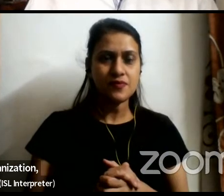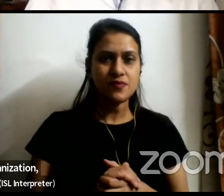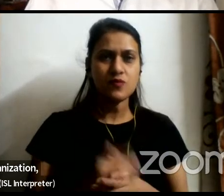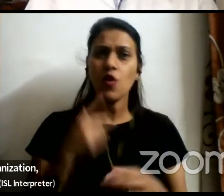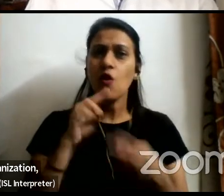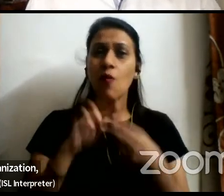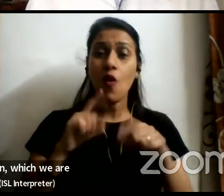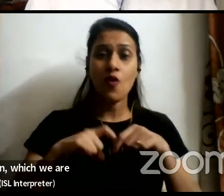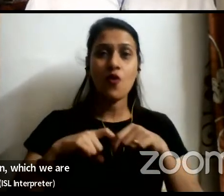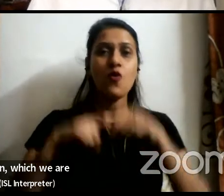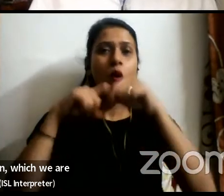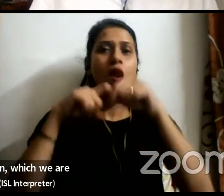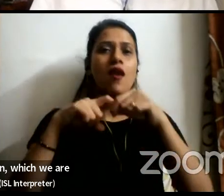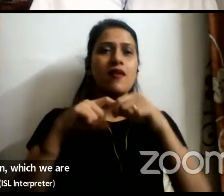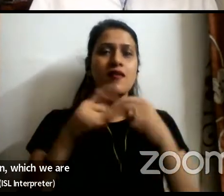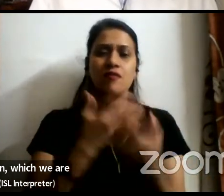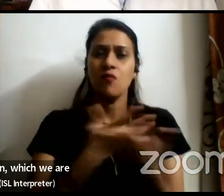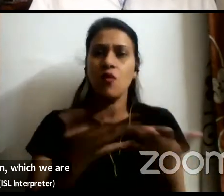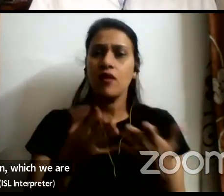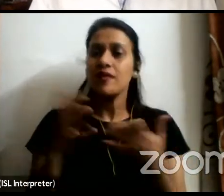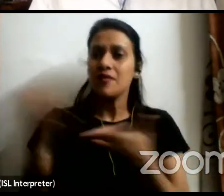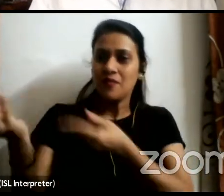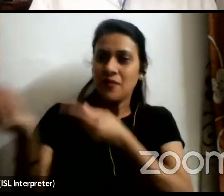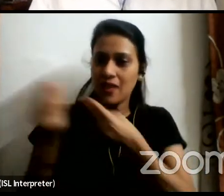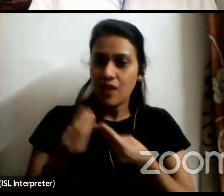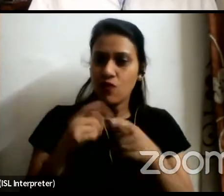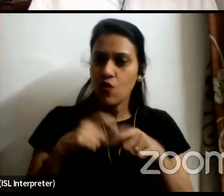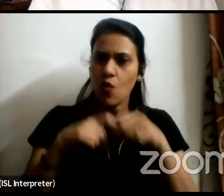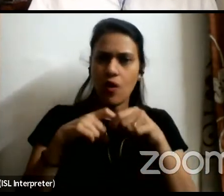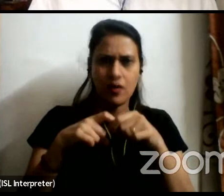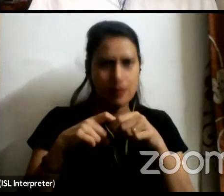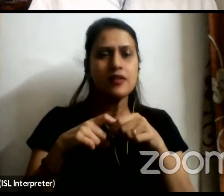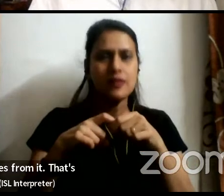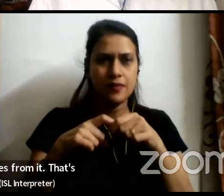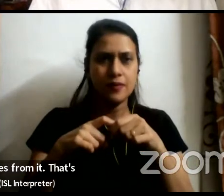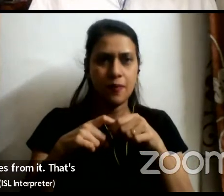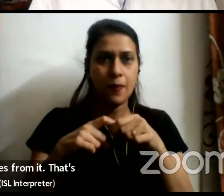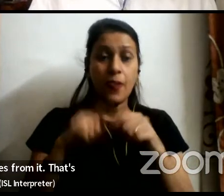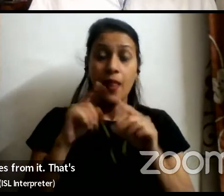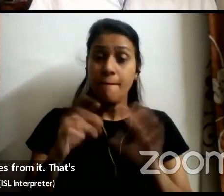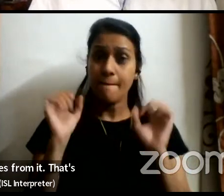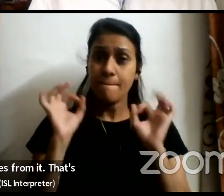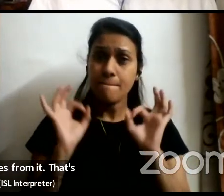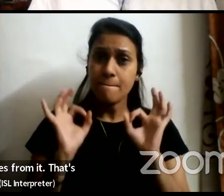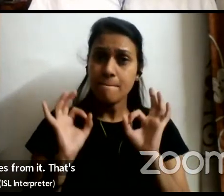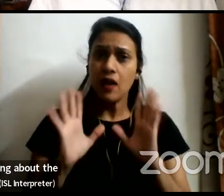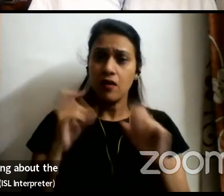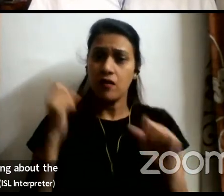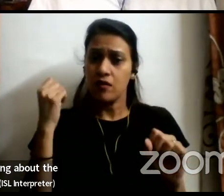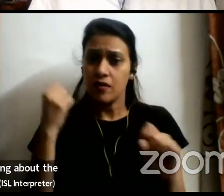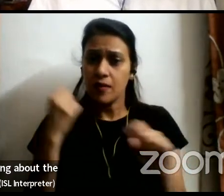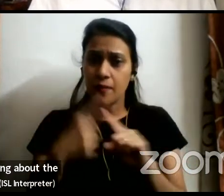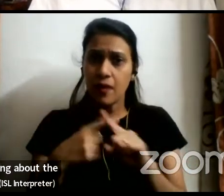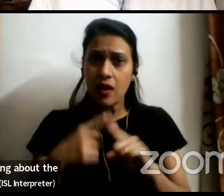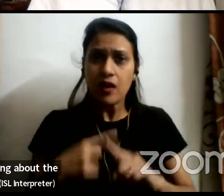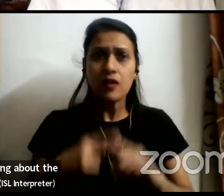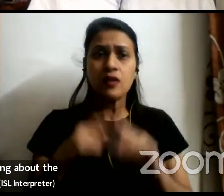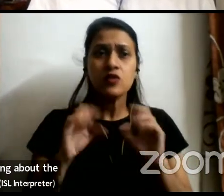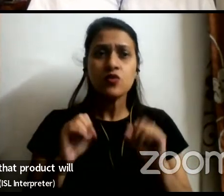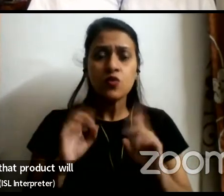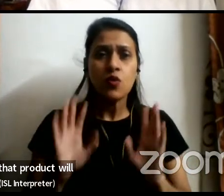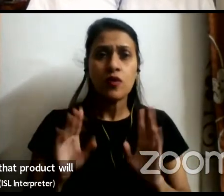the quality of the product that emerges from it. That's a separate question, but we're talking about the appropriateness or even whether that product will